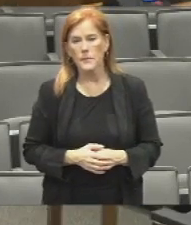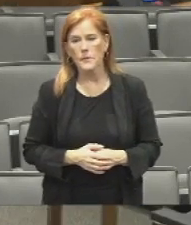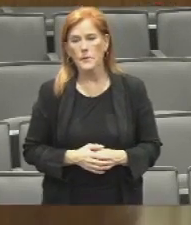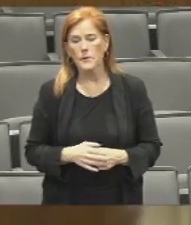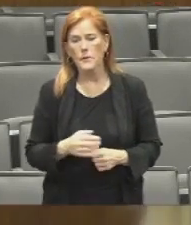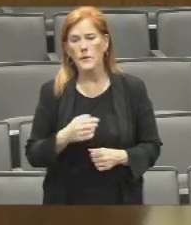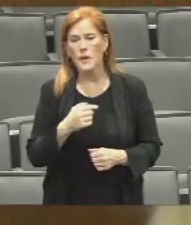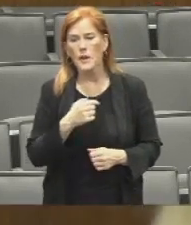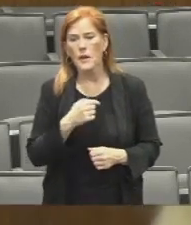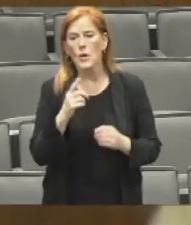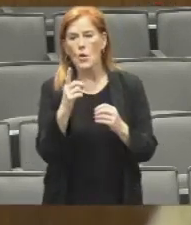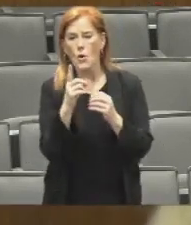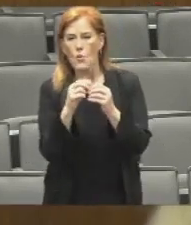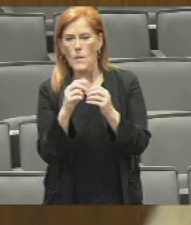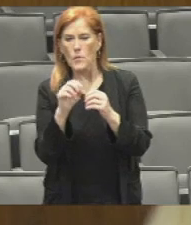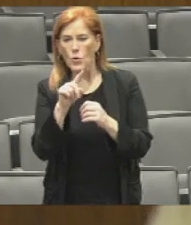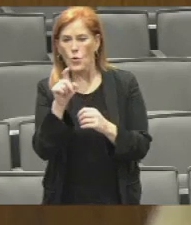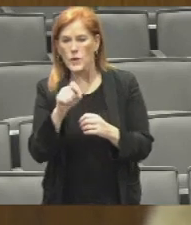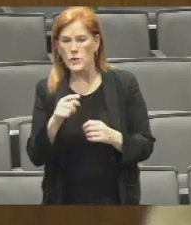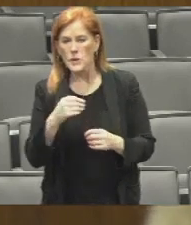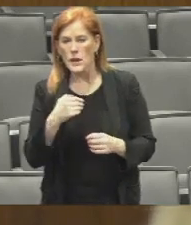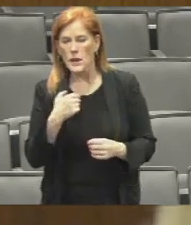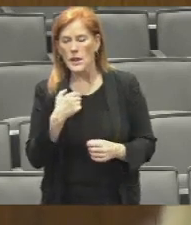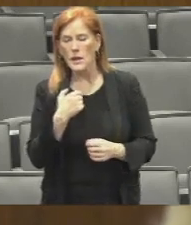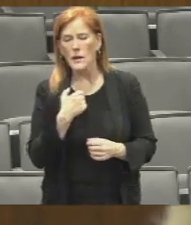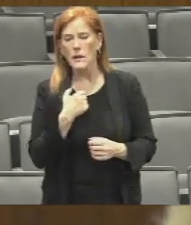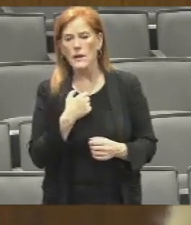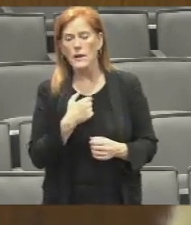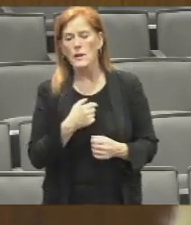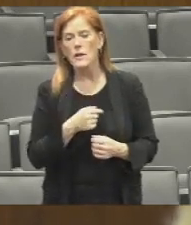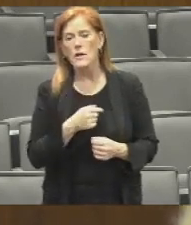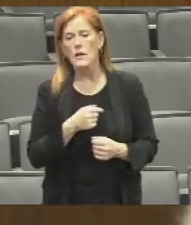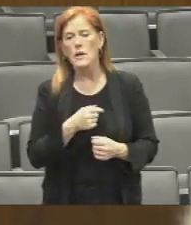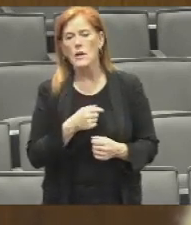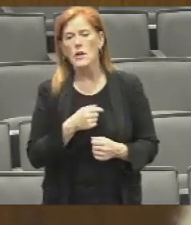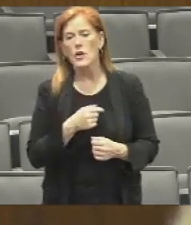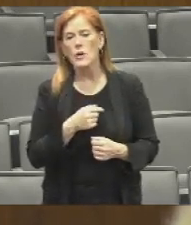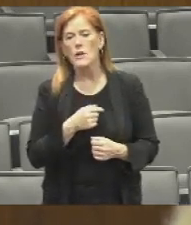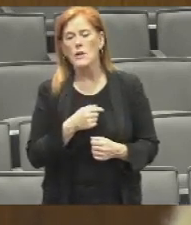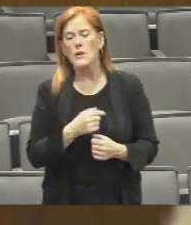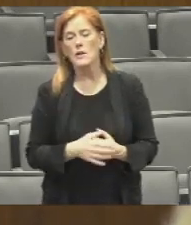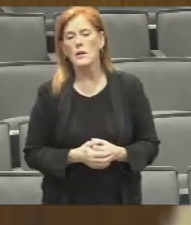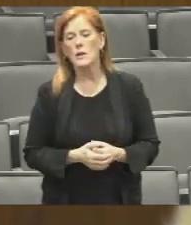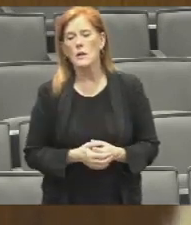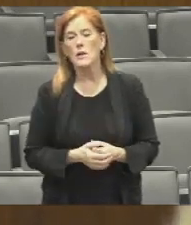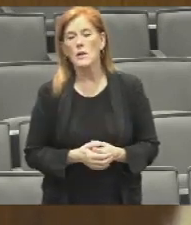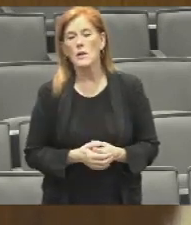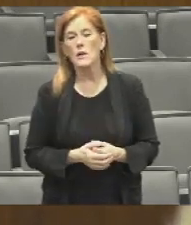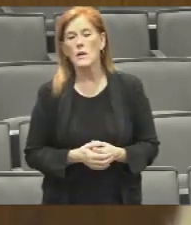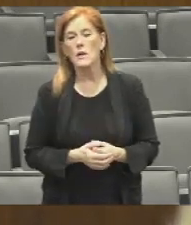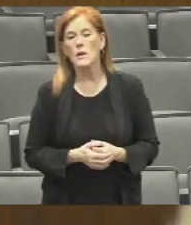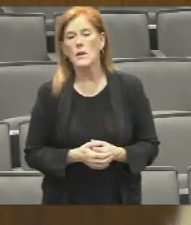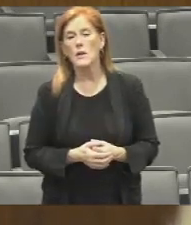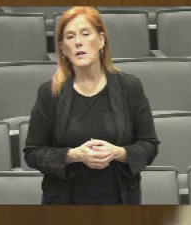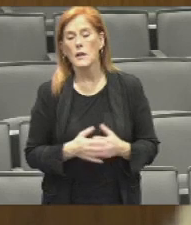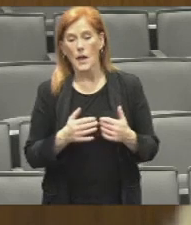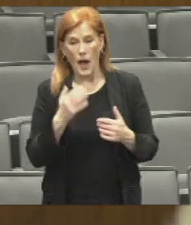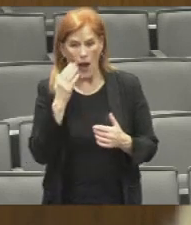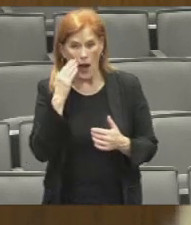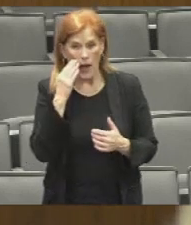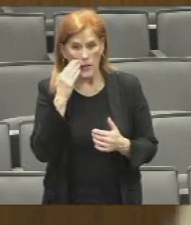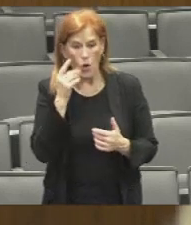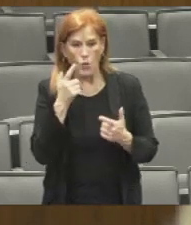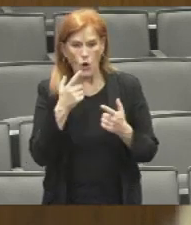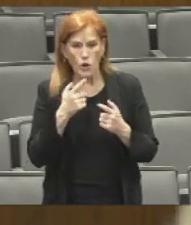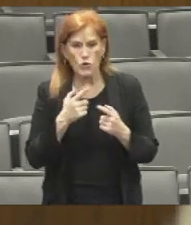I want to delve into this question a little bit, and I don't know, I'm just the and the thing is trying to stay ahead of this